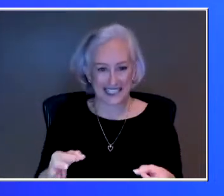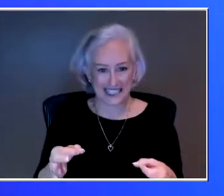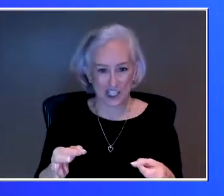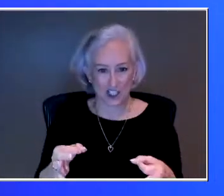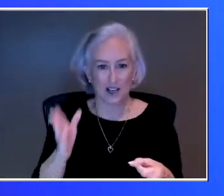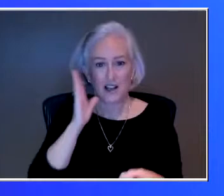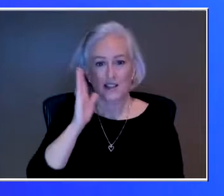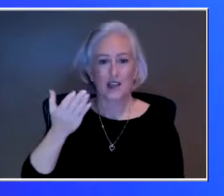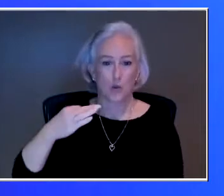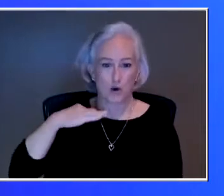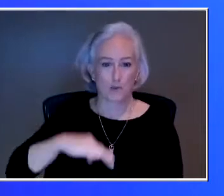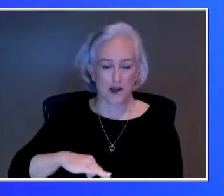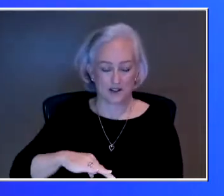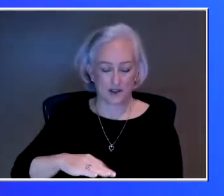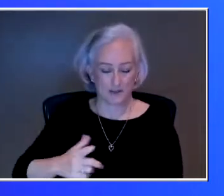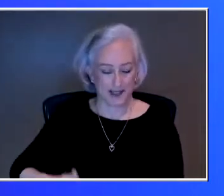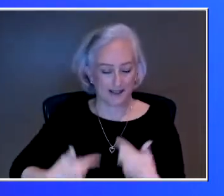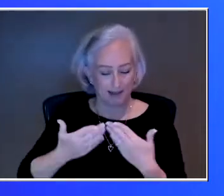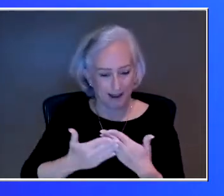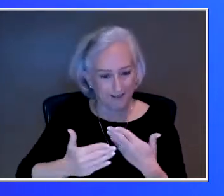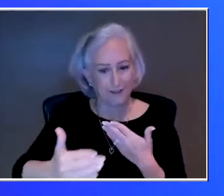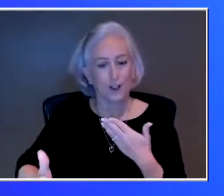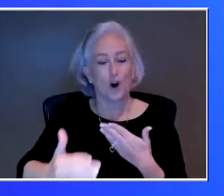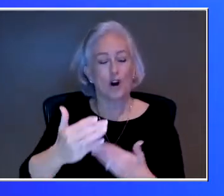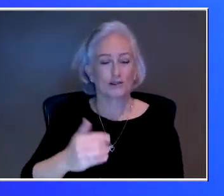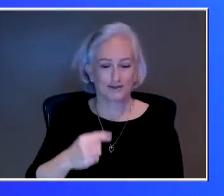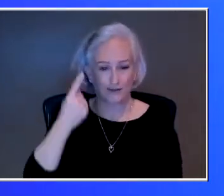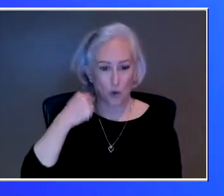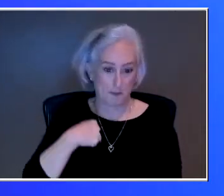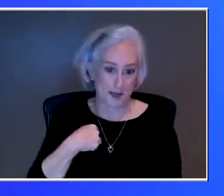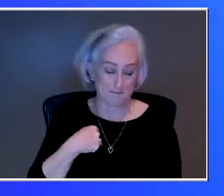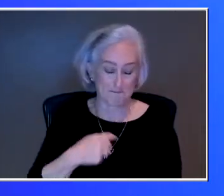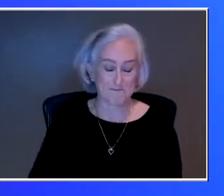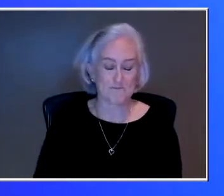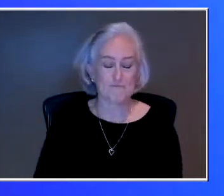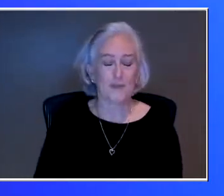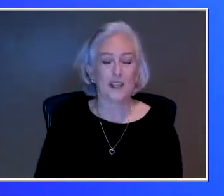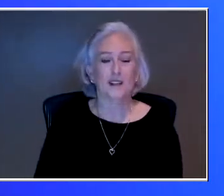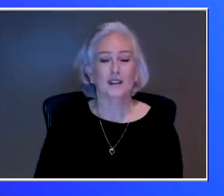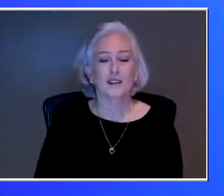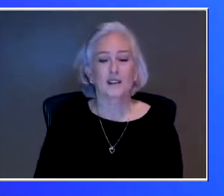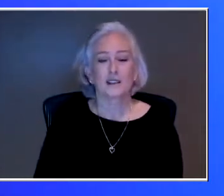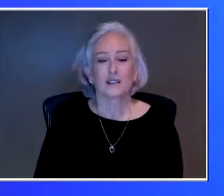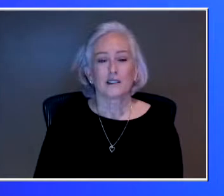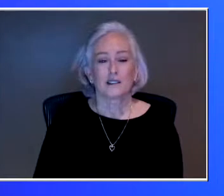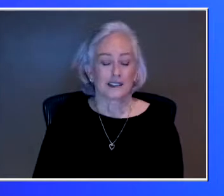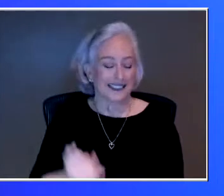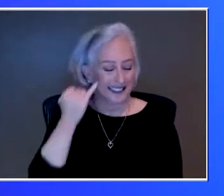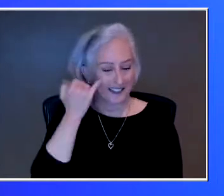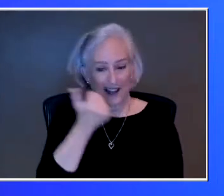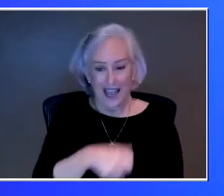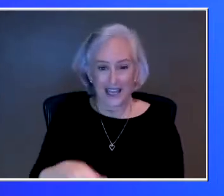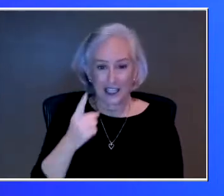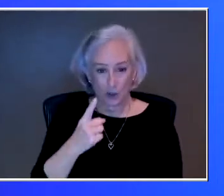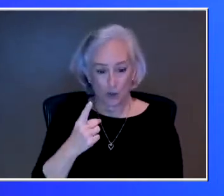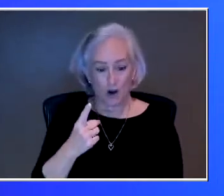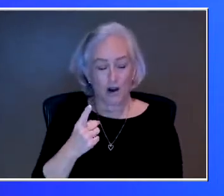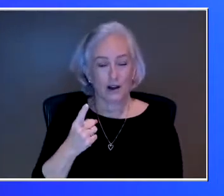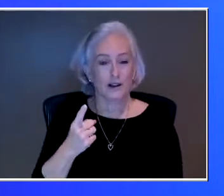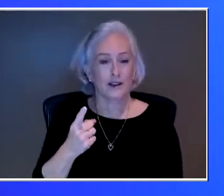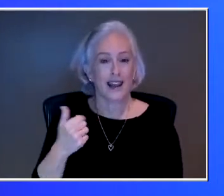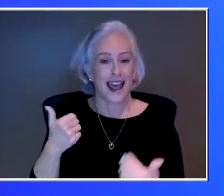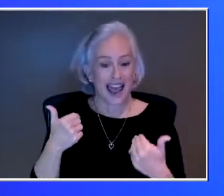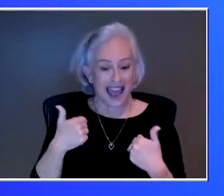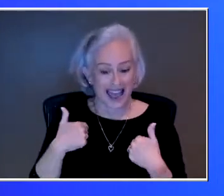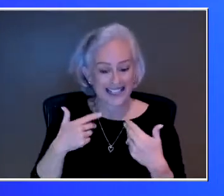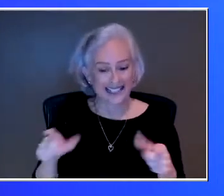a lifelong benefit to me. And so, you know, if anyone is presented with, you know, the same opportunities,